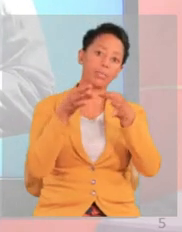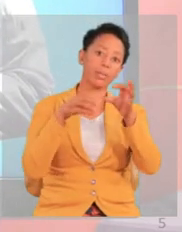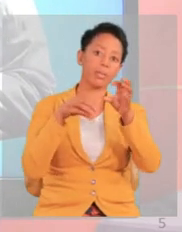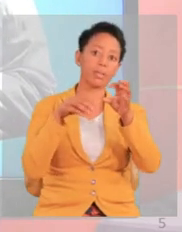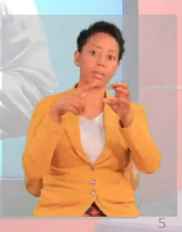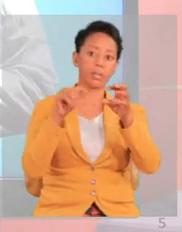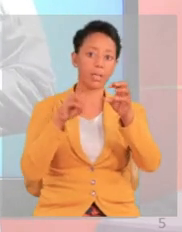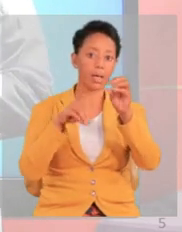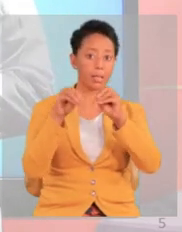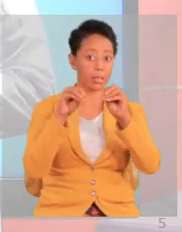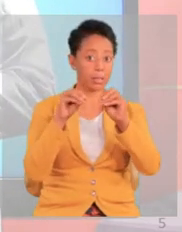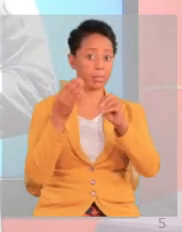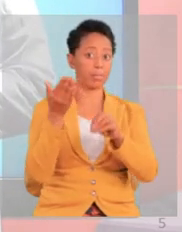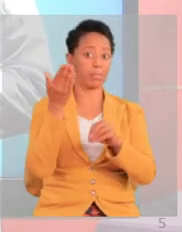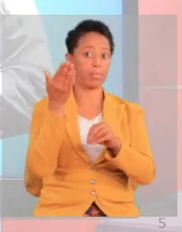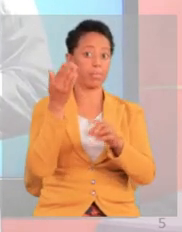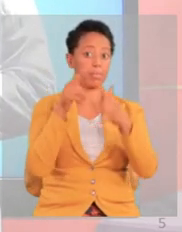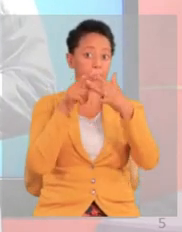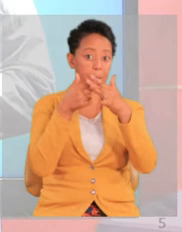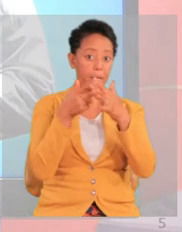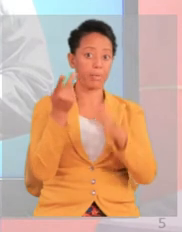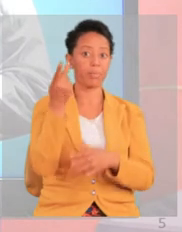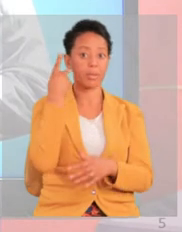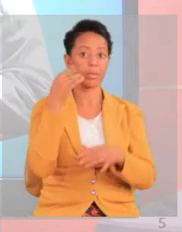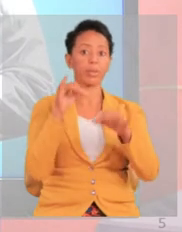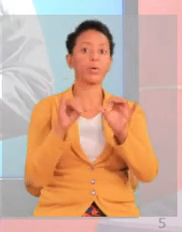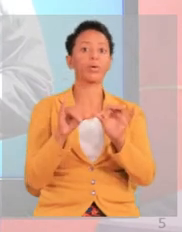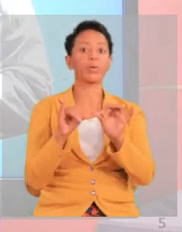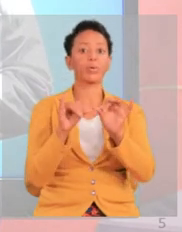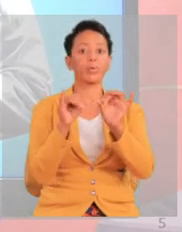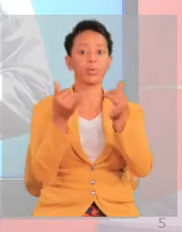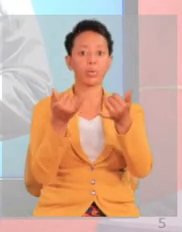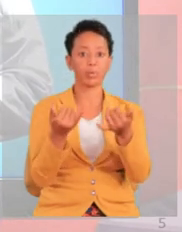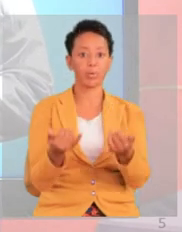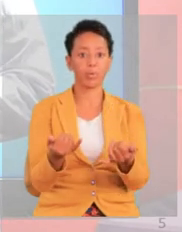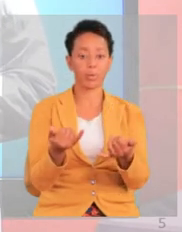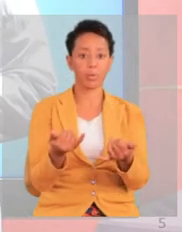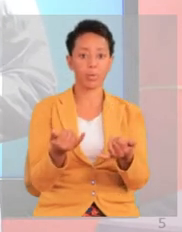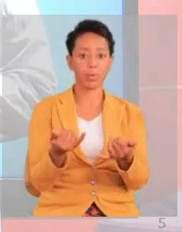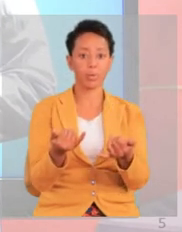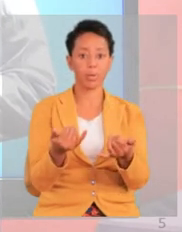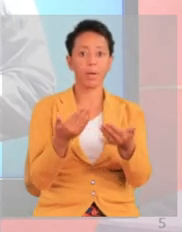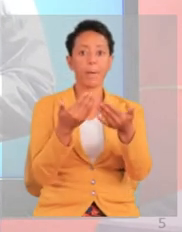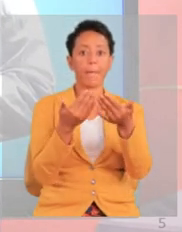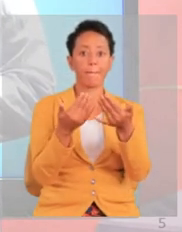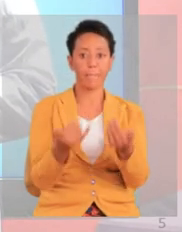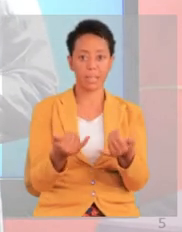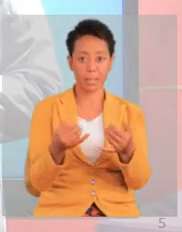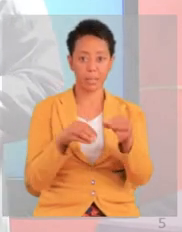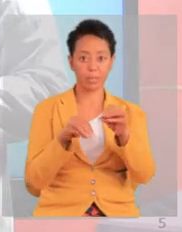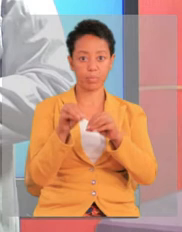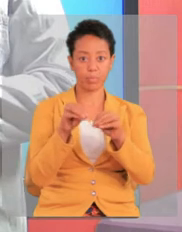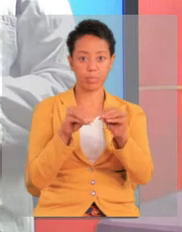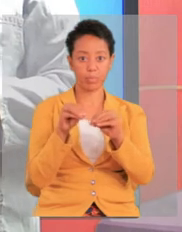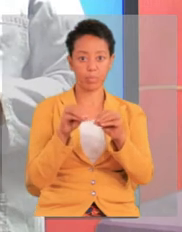that began in the past, continues up to now, the present moment, we must use